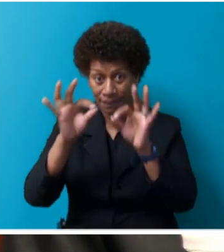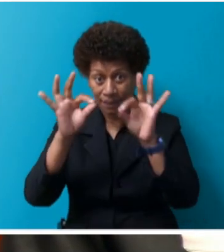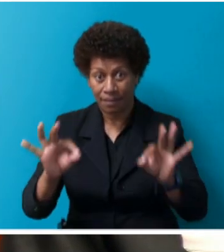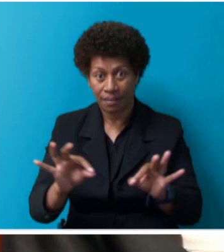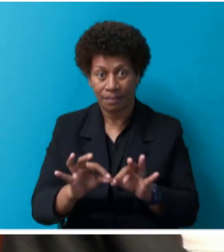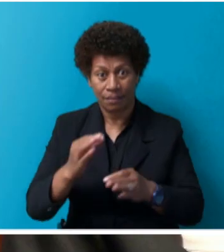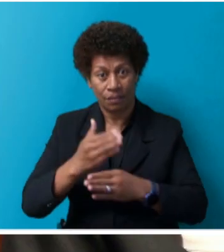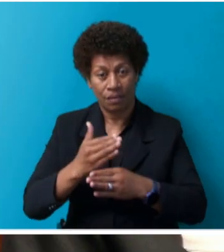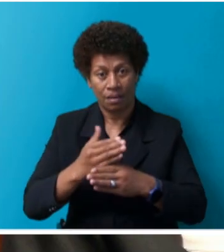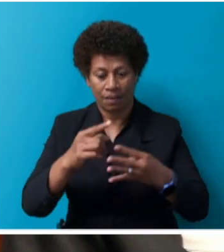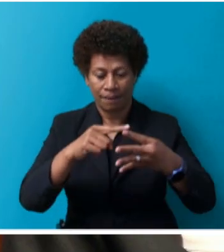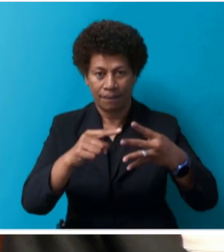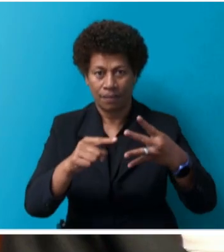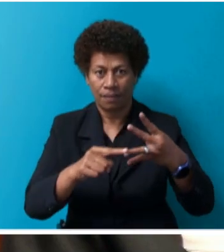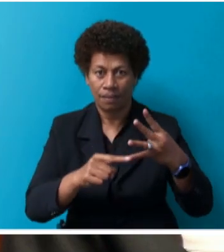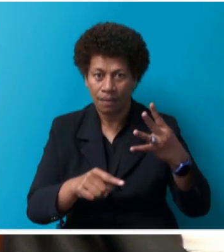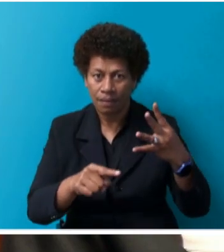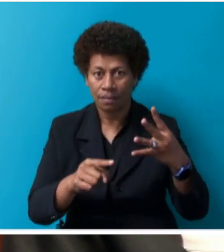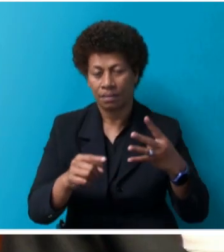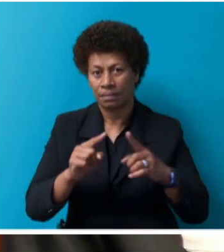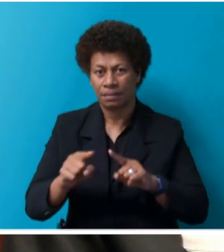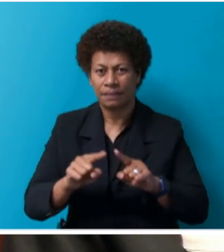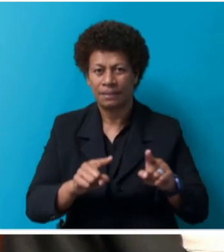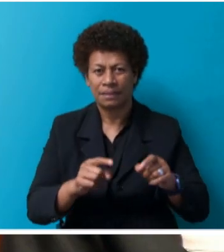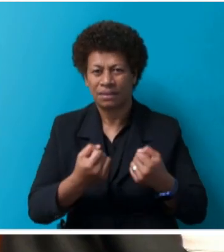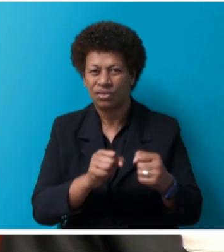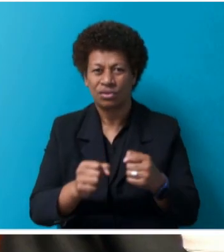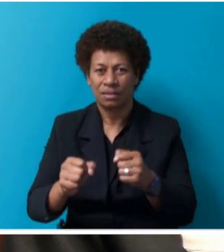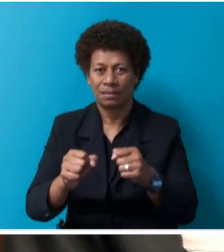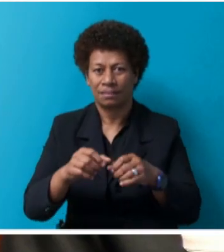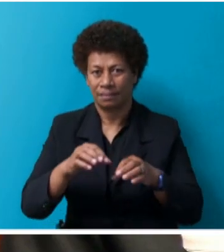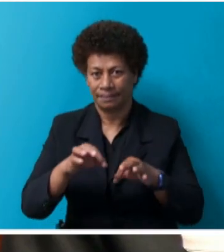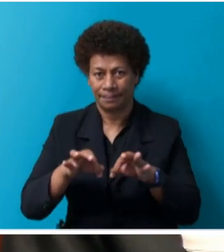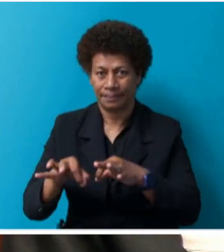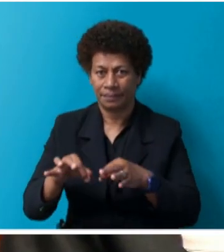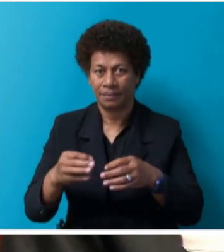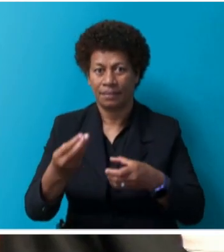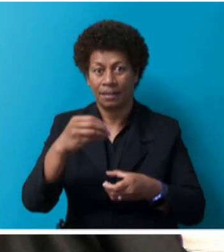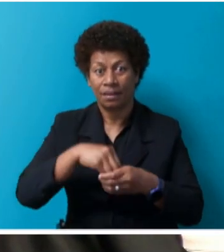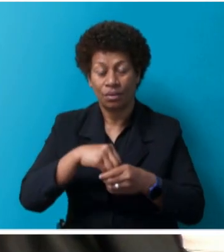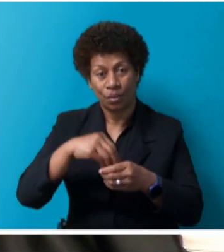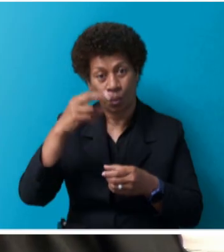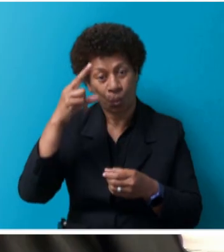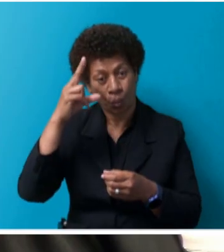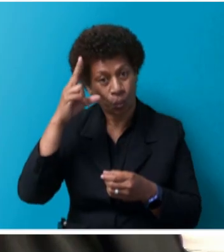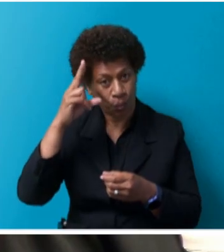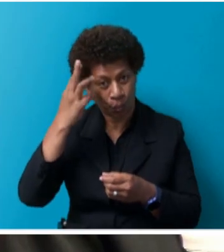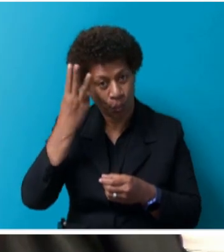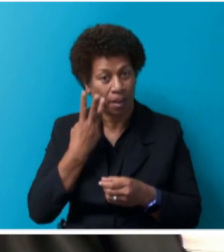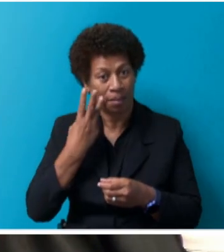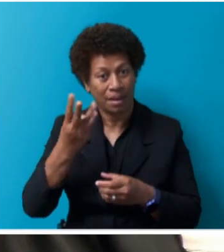pillars and multiple supporting strategies and actions. These pillars include enabling women at work through inclusive